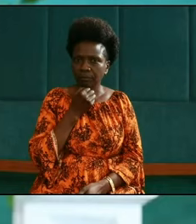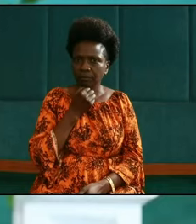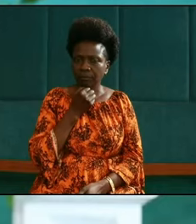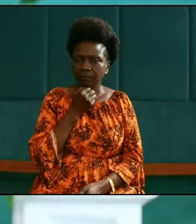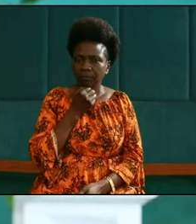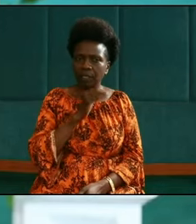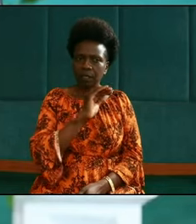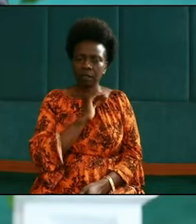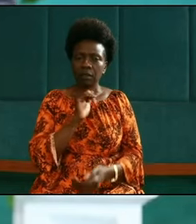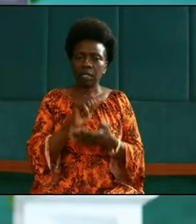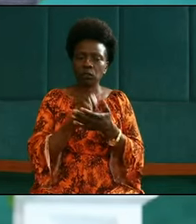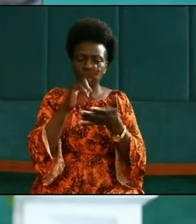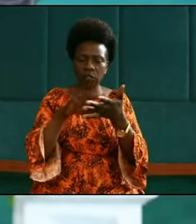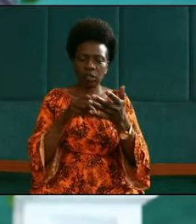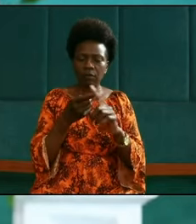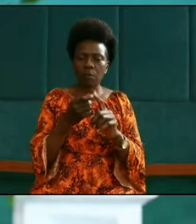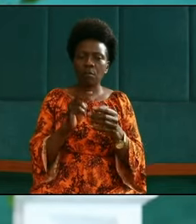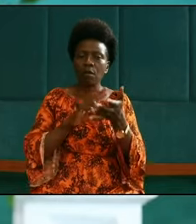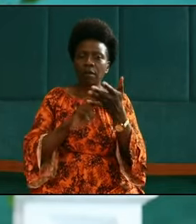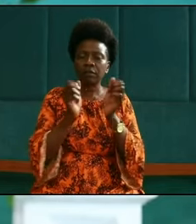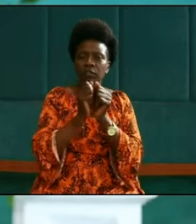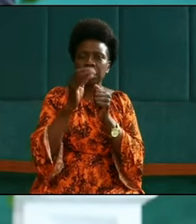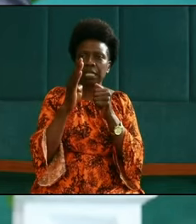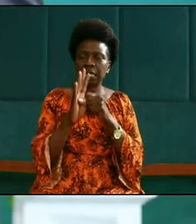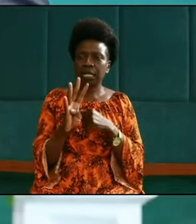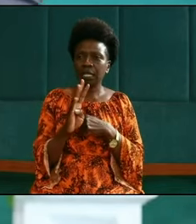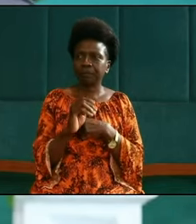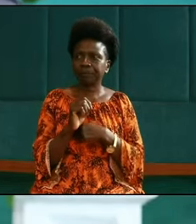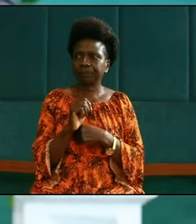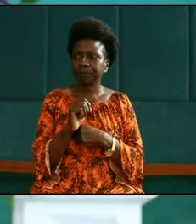I request that we read from verse 14.